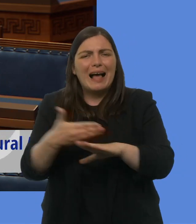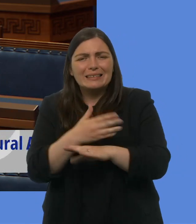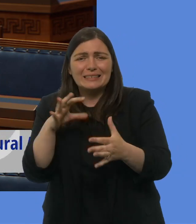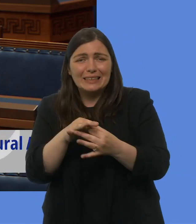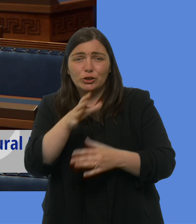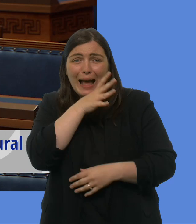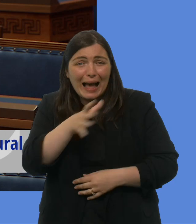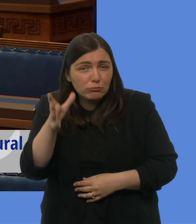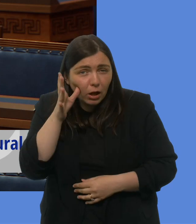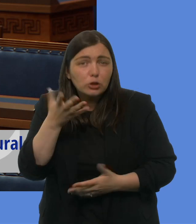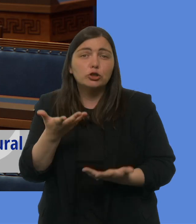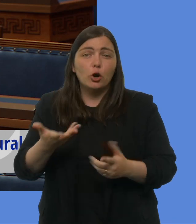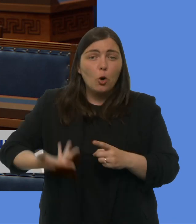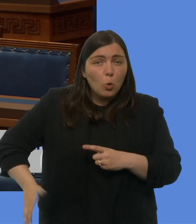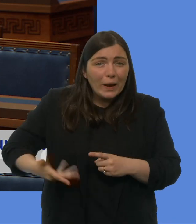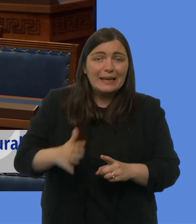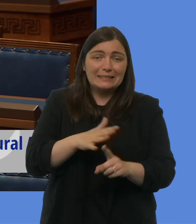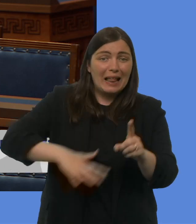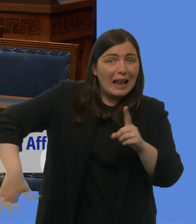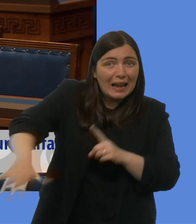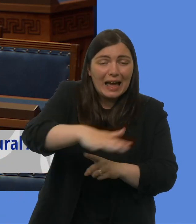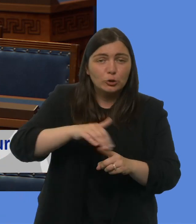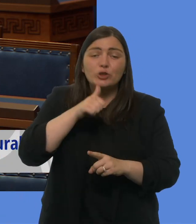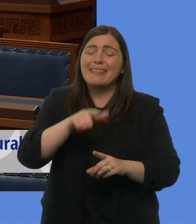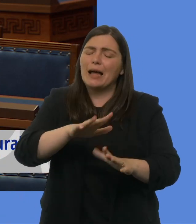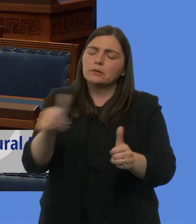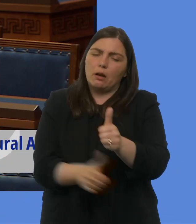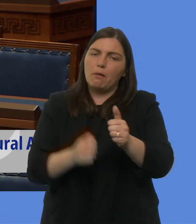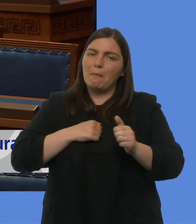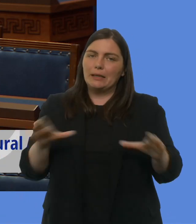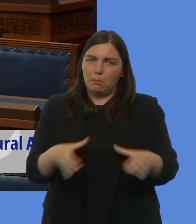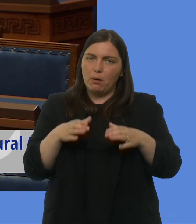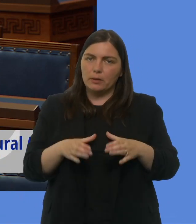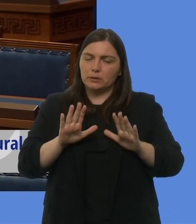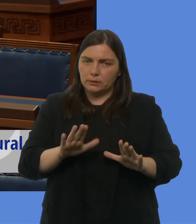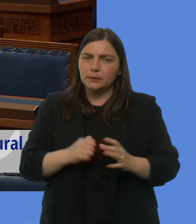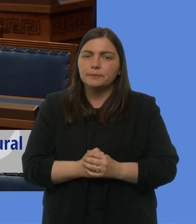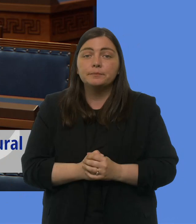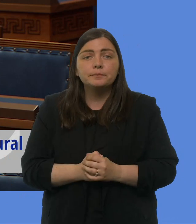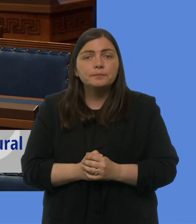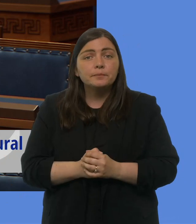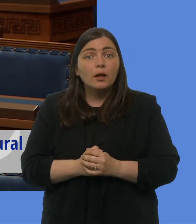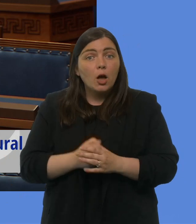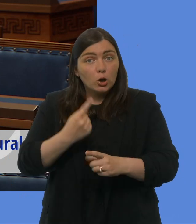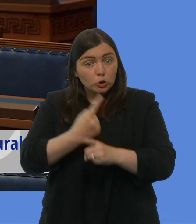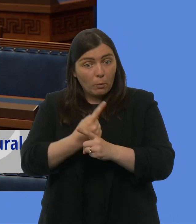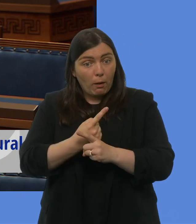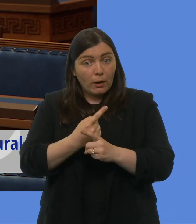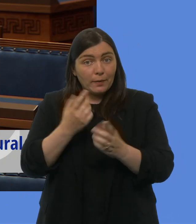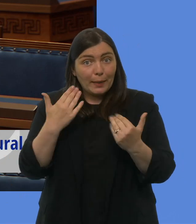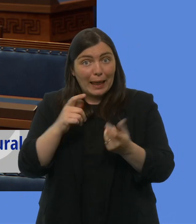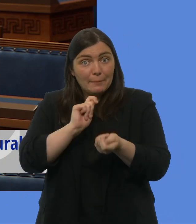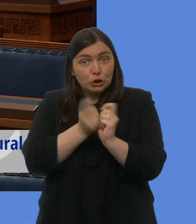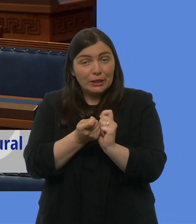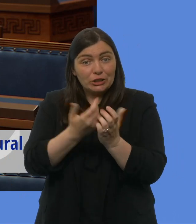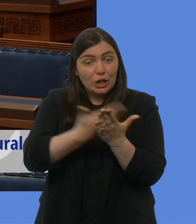change and forestry cover, which sits with my department. But beyond just that, in terms of implementation of the climate change legislation, I have the